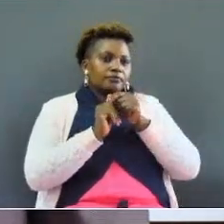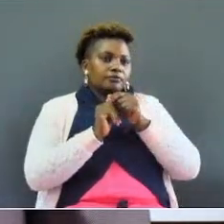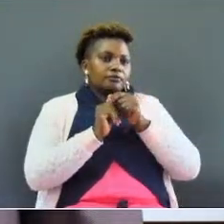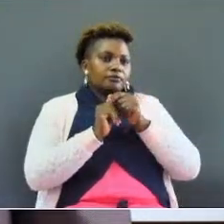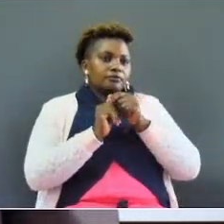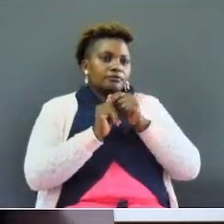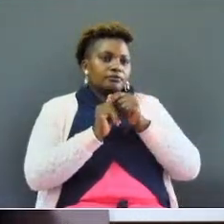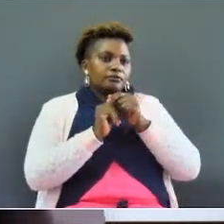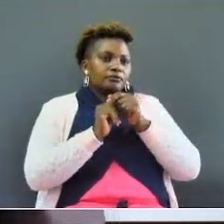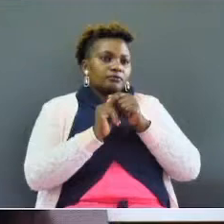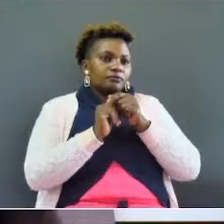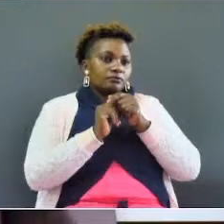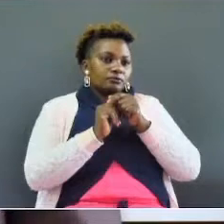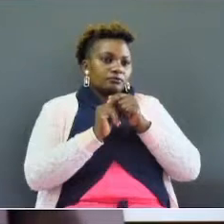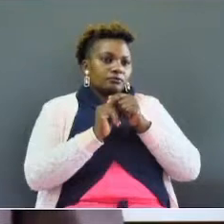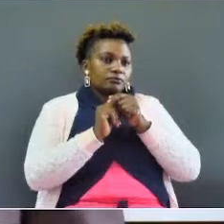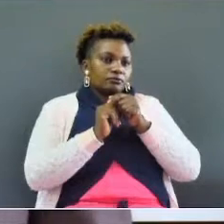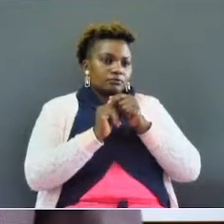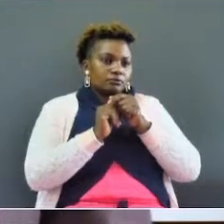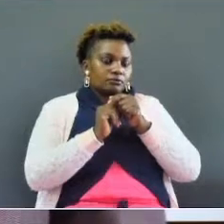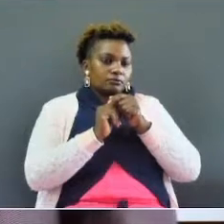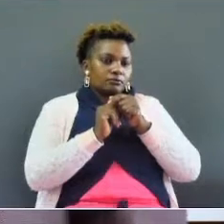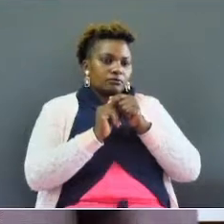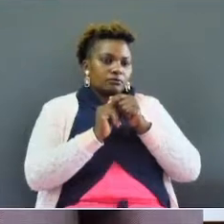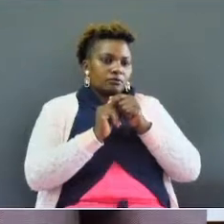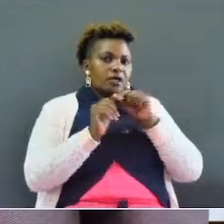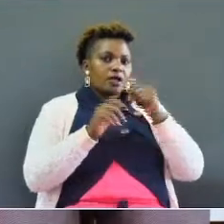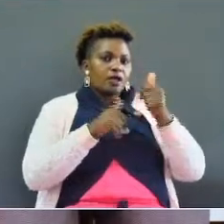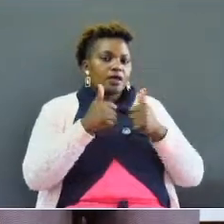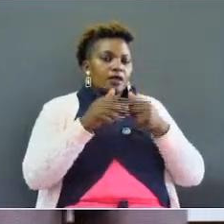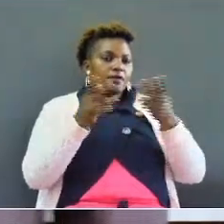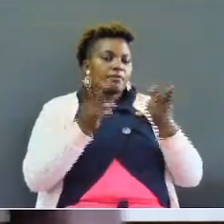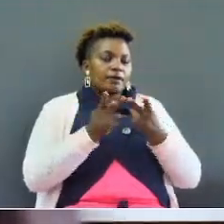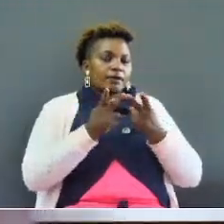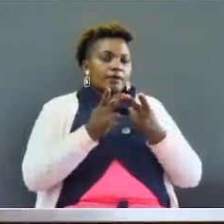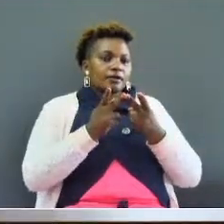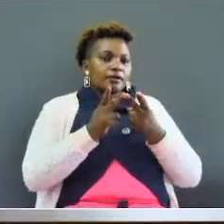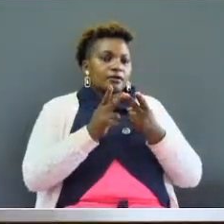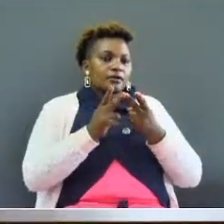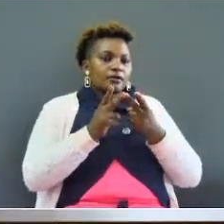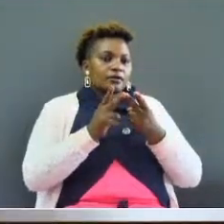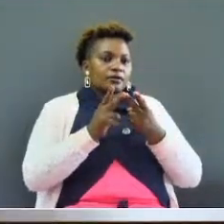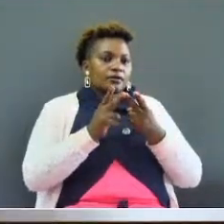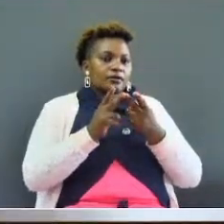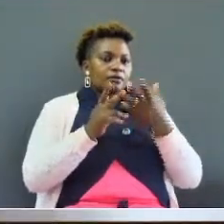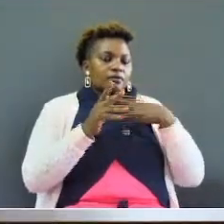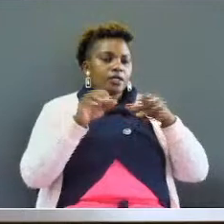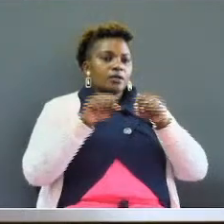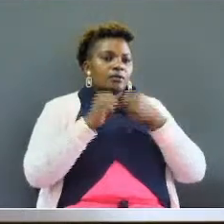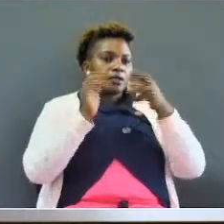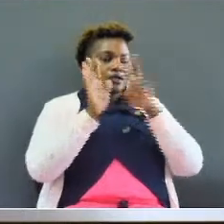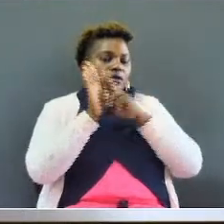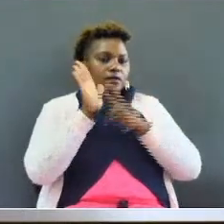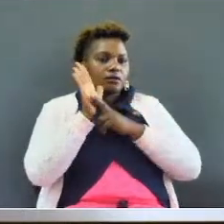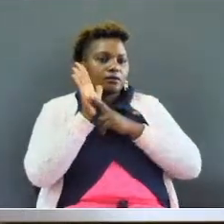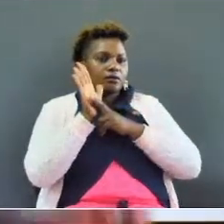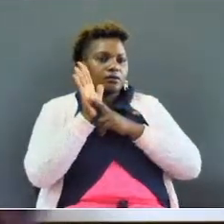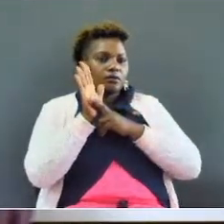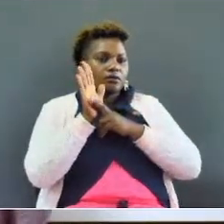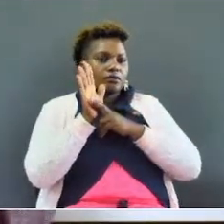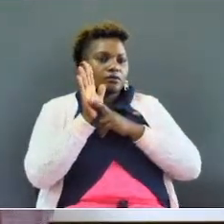Unlike all other public gatherings where you see people breaking rules without